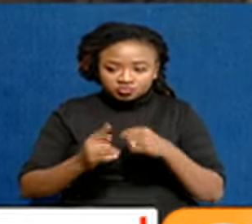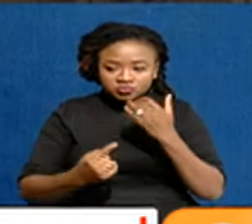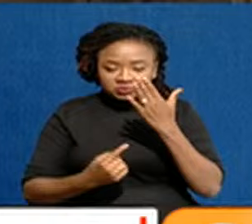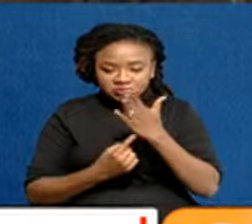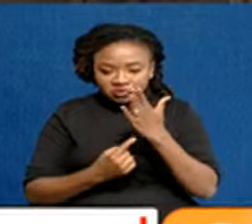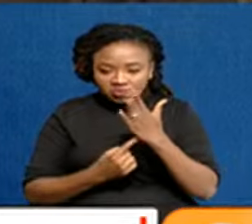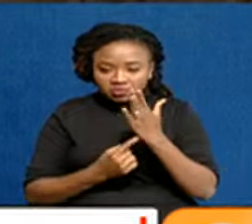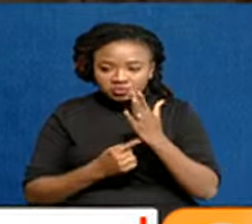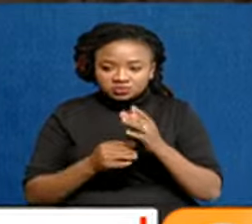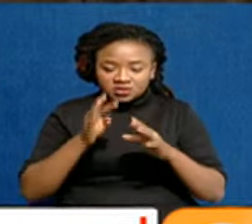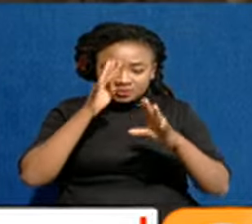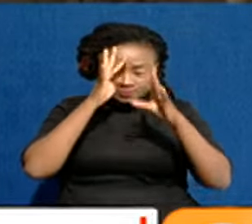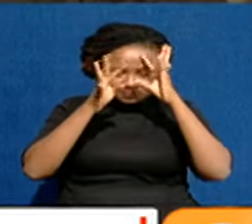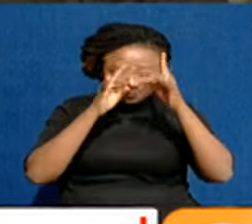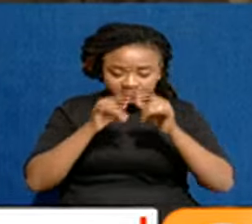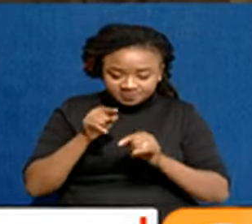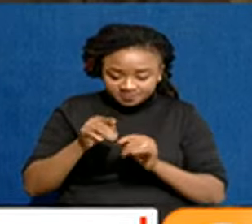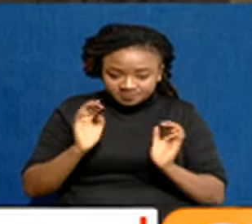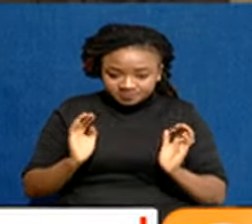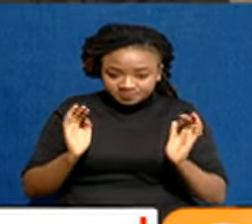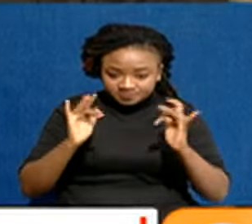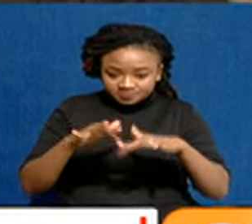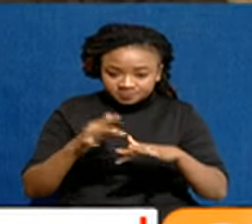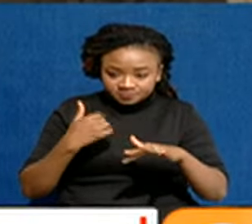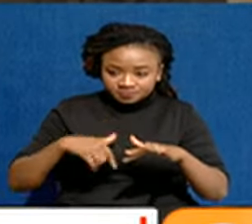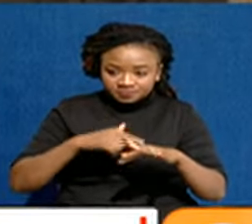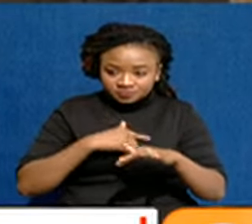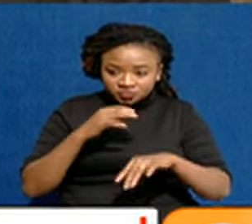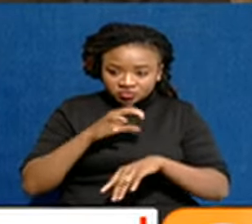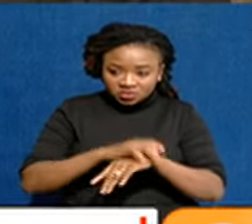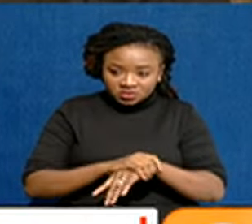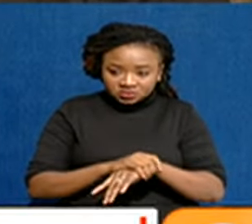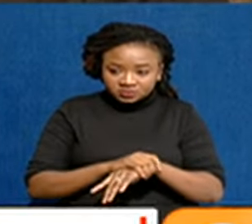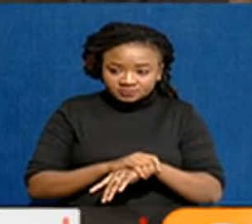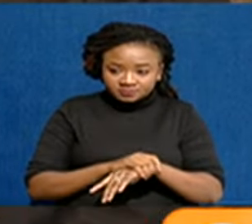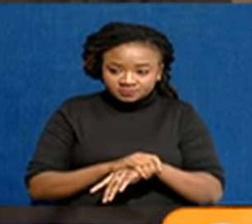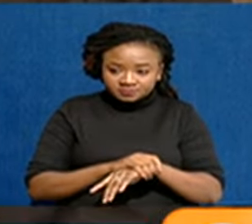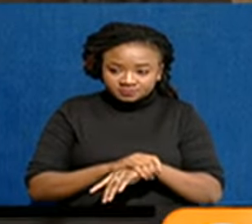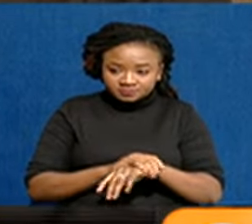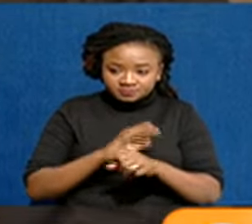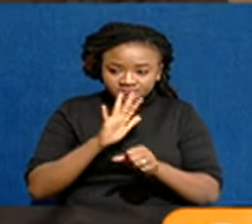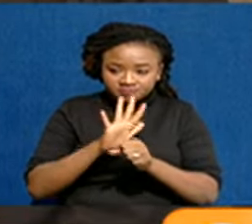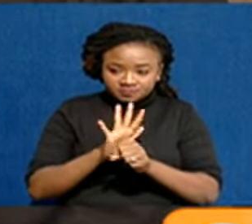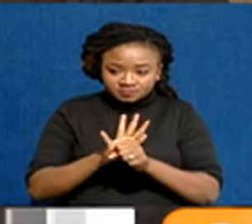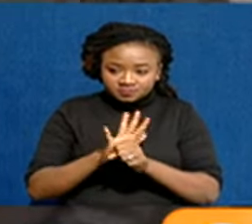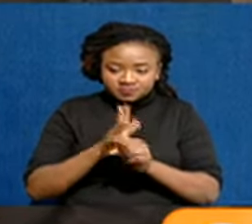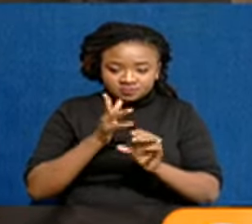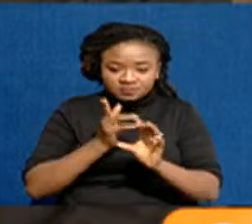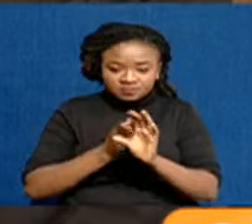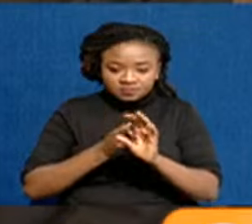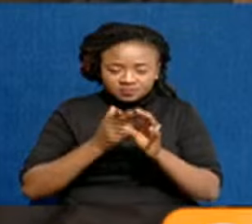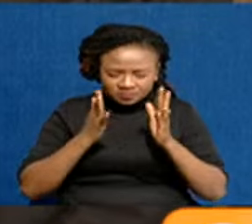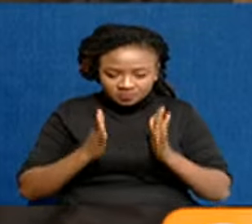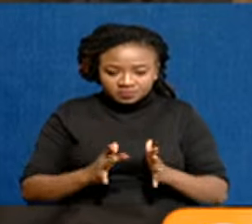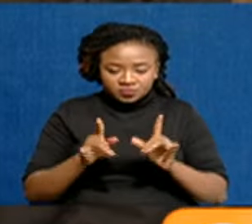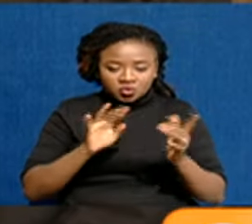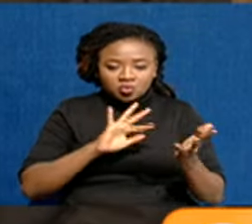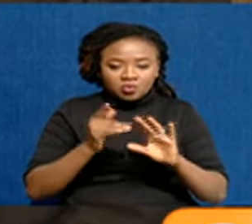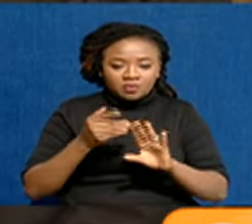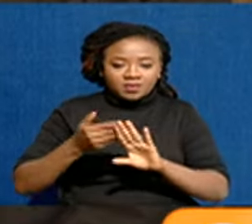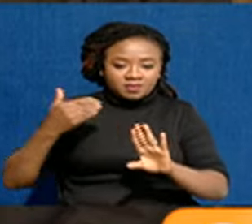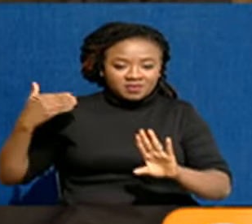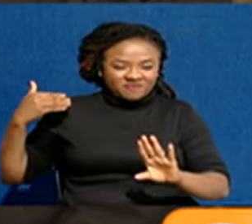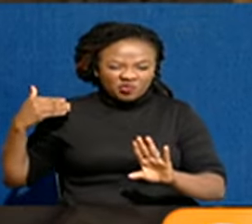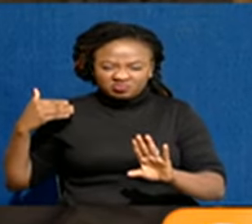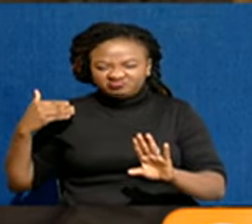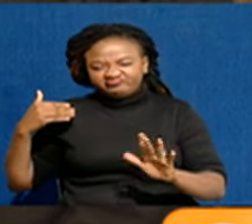been, we have received a high number of participants, unlike the previous event.